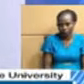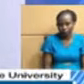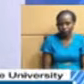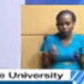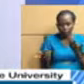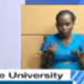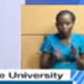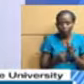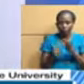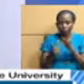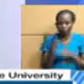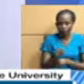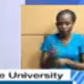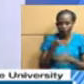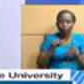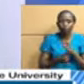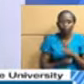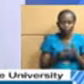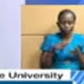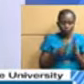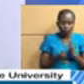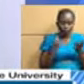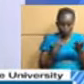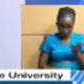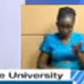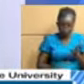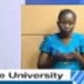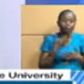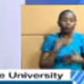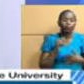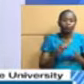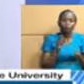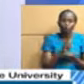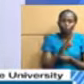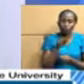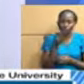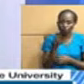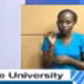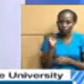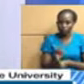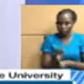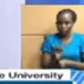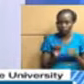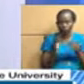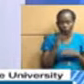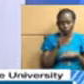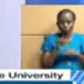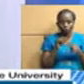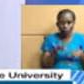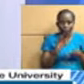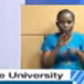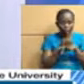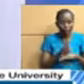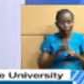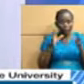health insurance, meaning that we need that to cater for that 2-4% depending on their dependents. But the